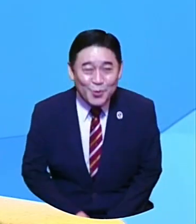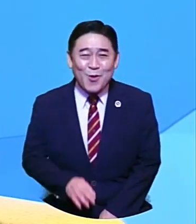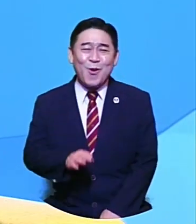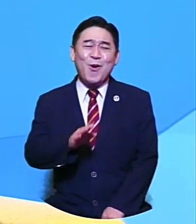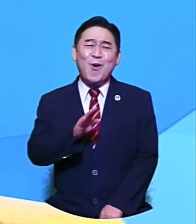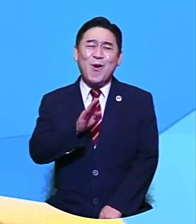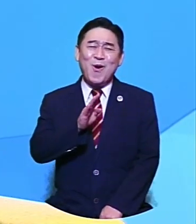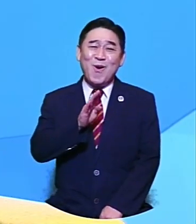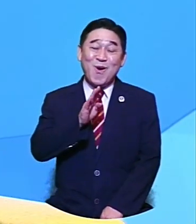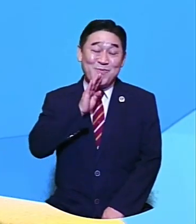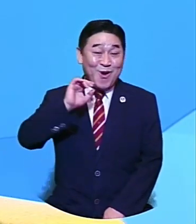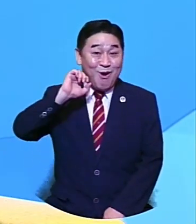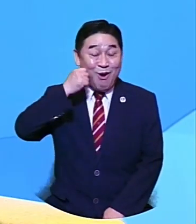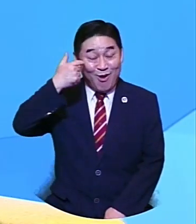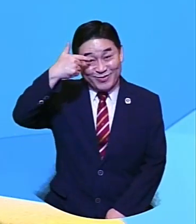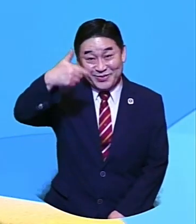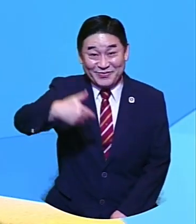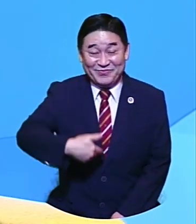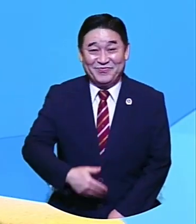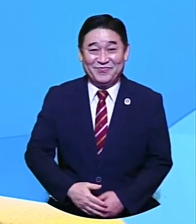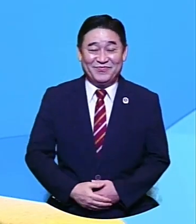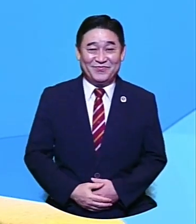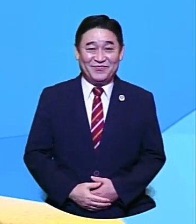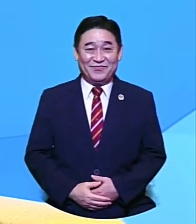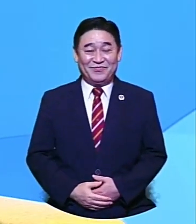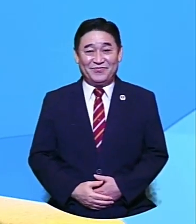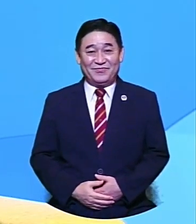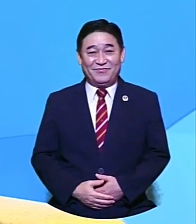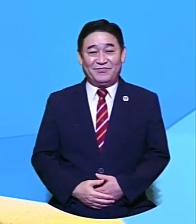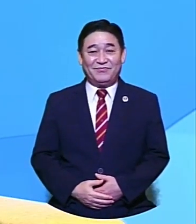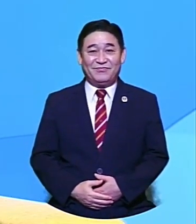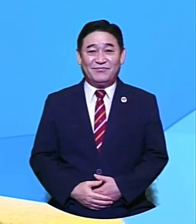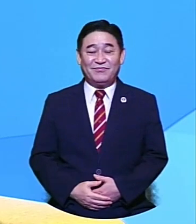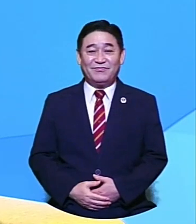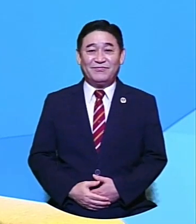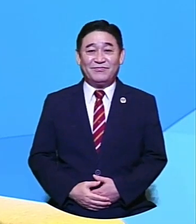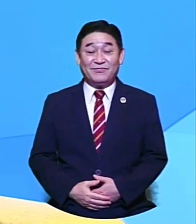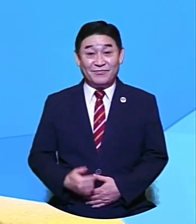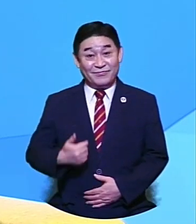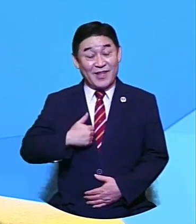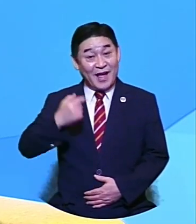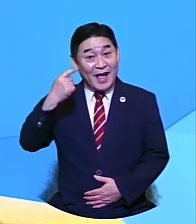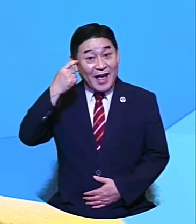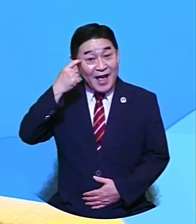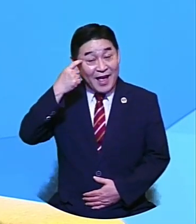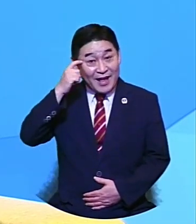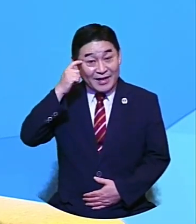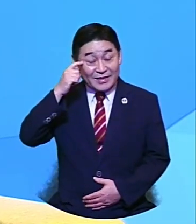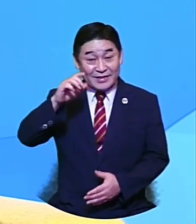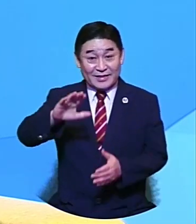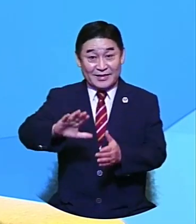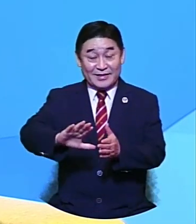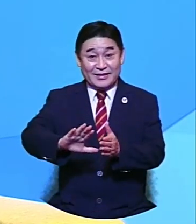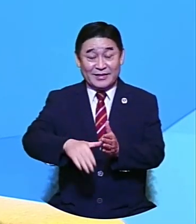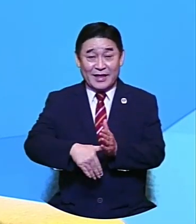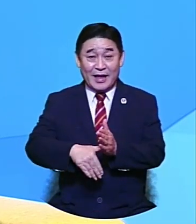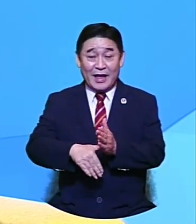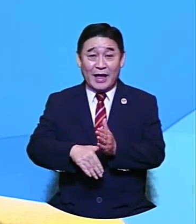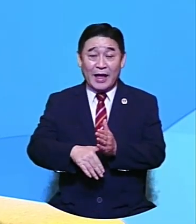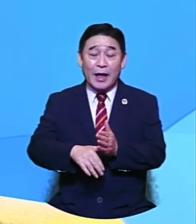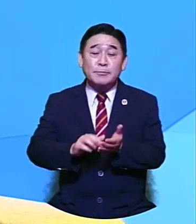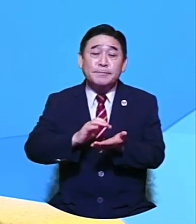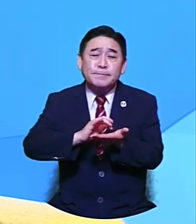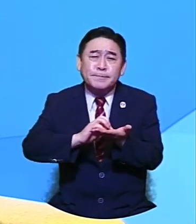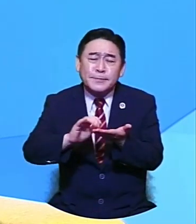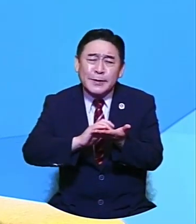actually. In my opinion, the measurement is very critical factor when we do some